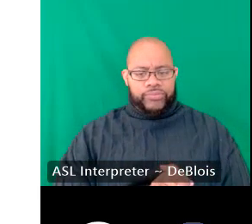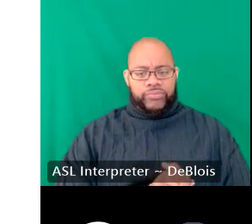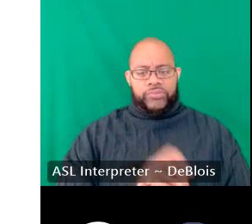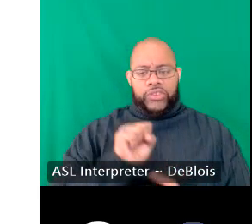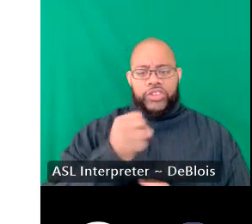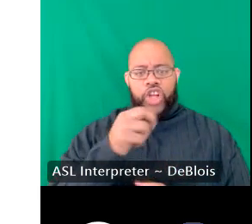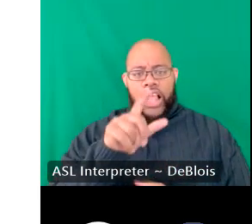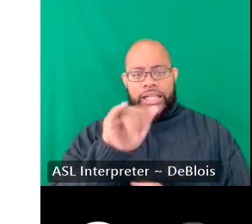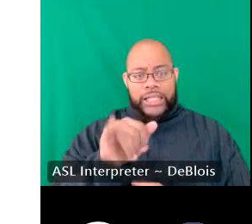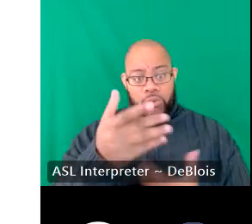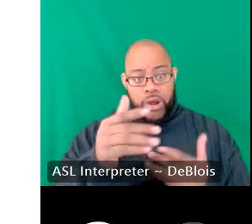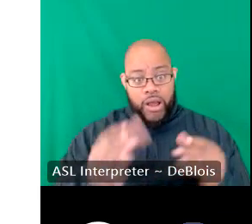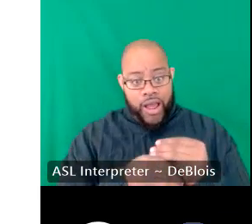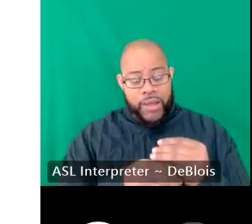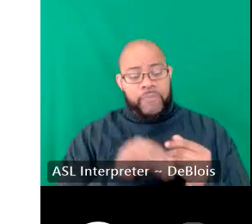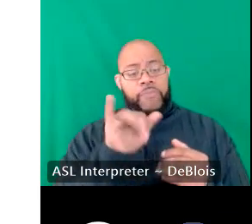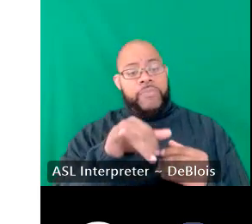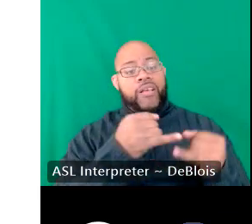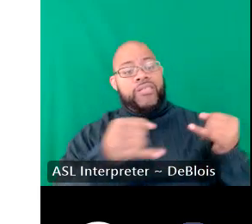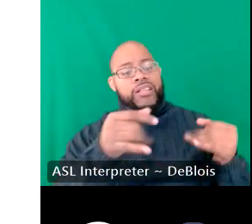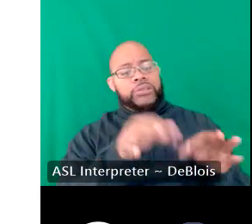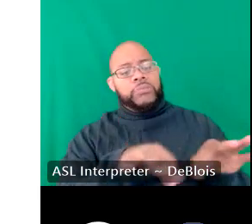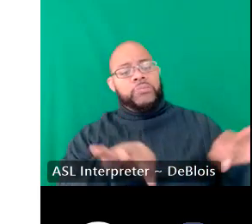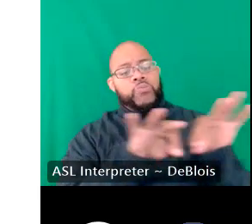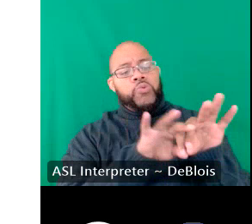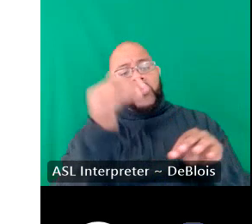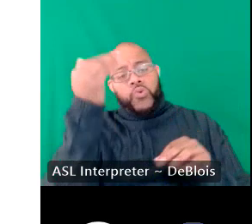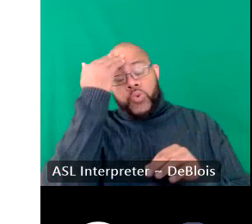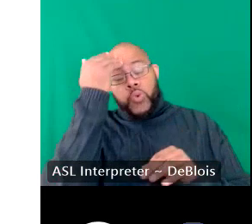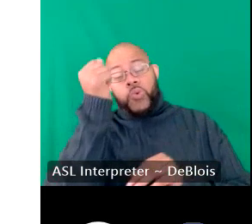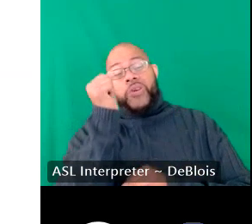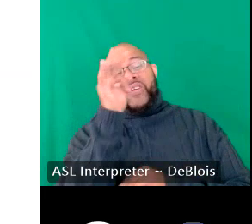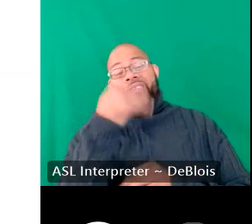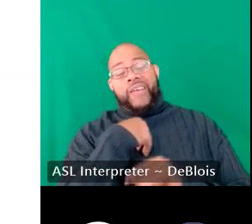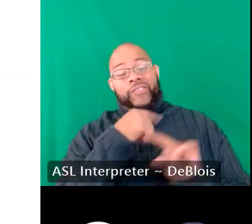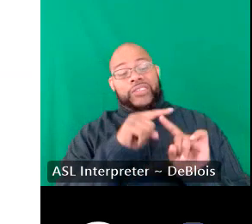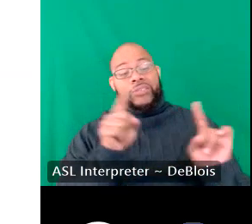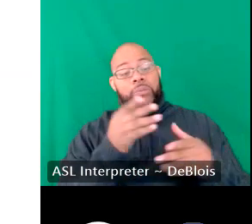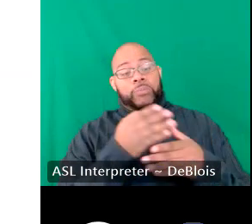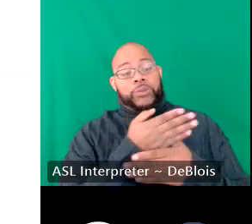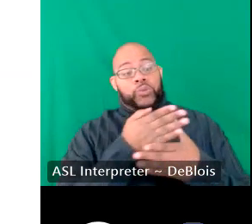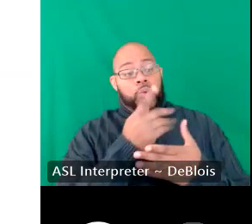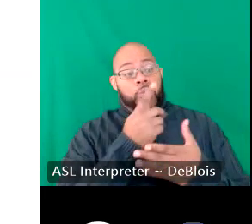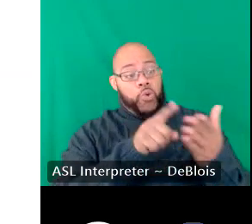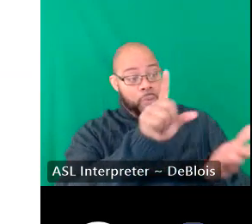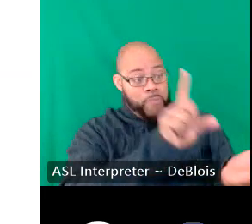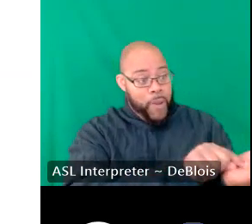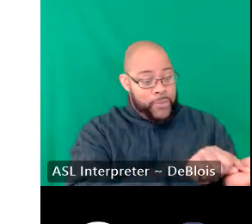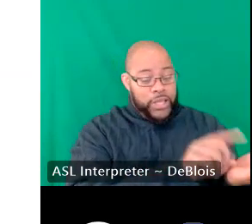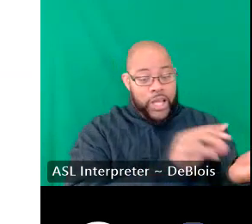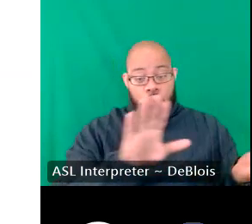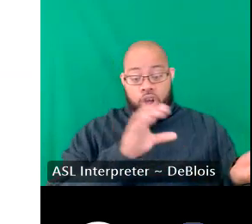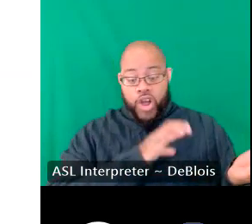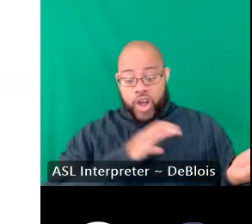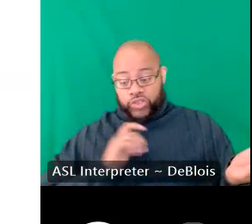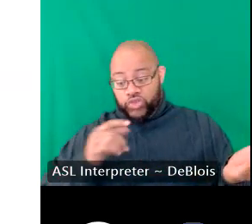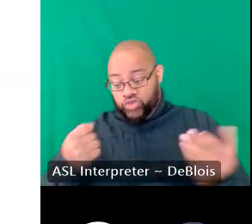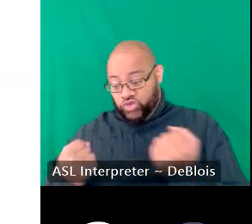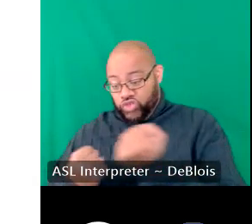Yeah, what I'd add on this slide is it's important to know that if there's ever a difference between what you publish in your congressional